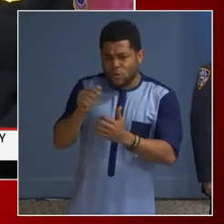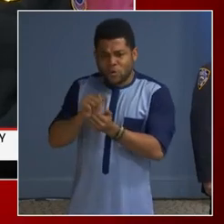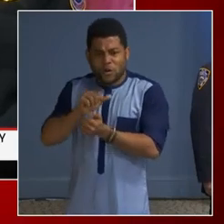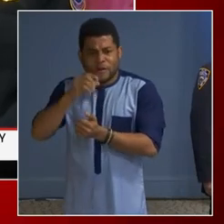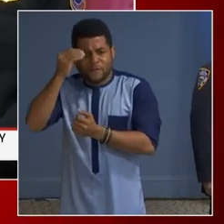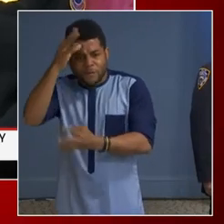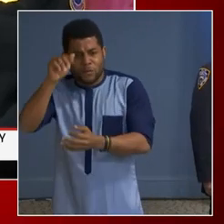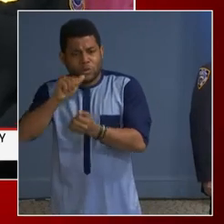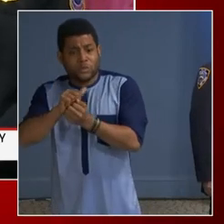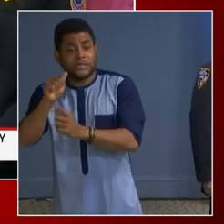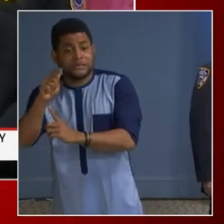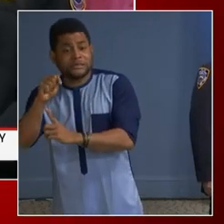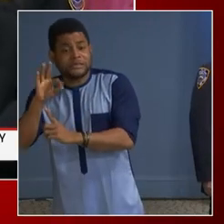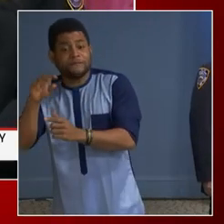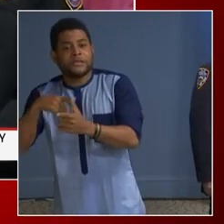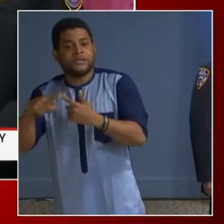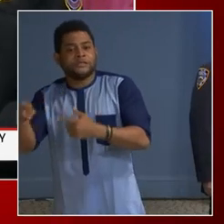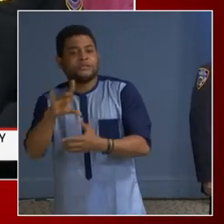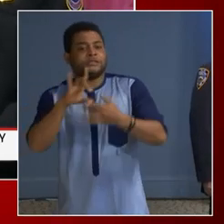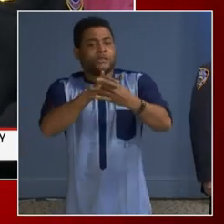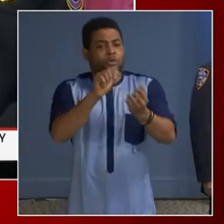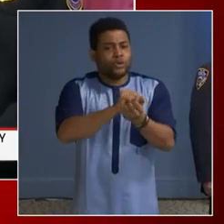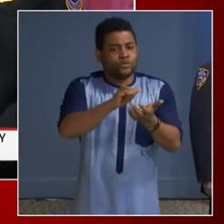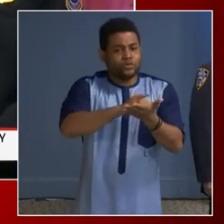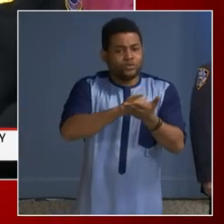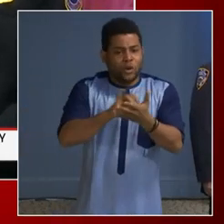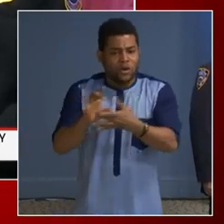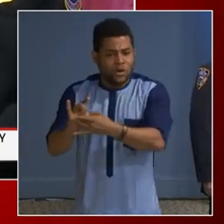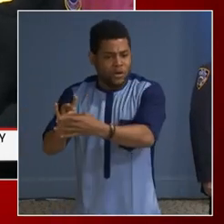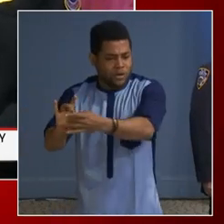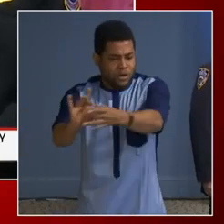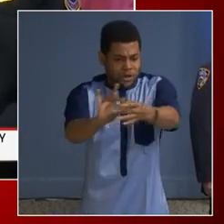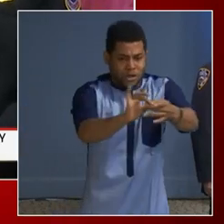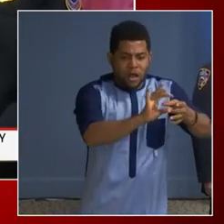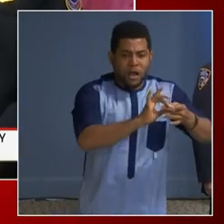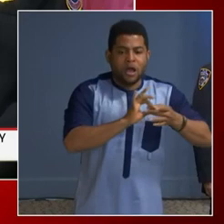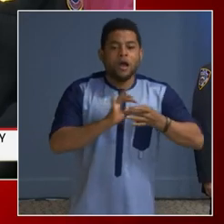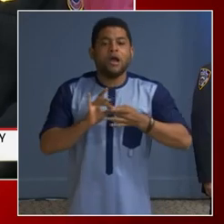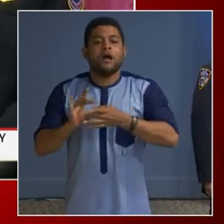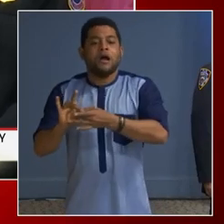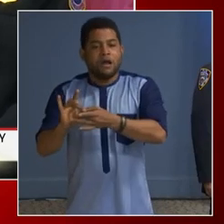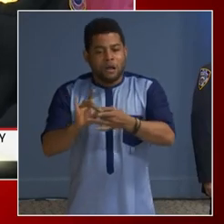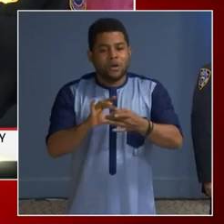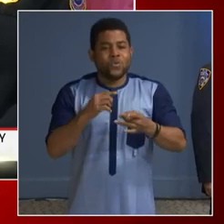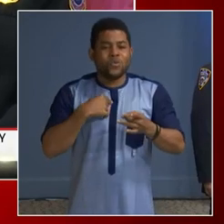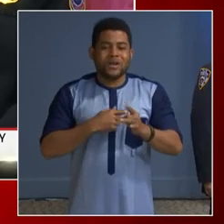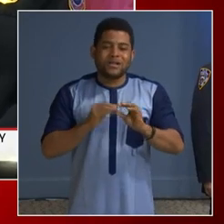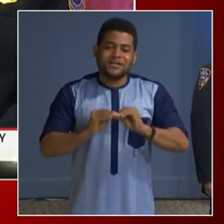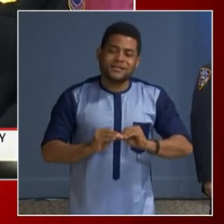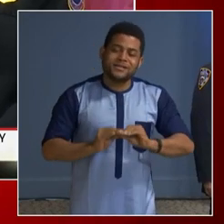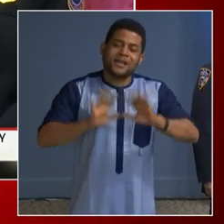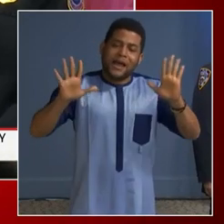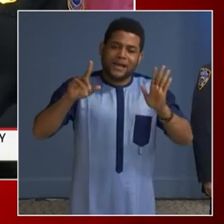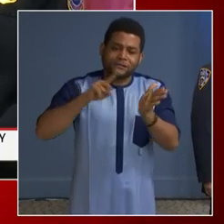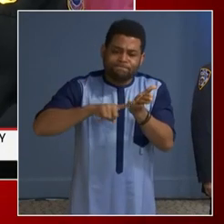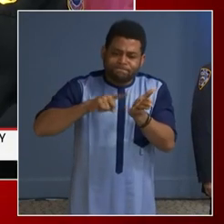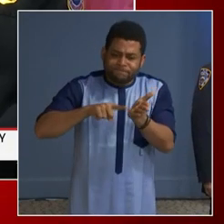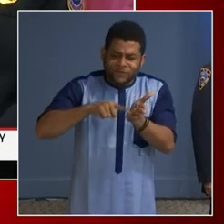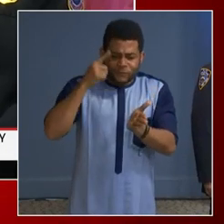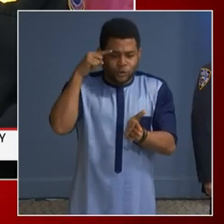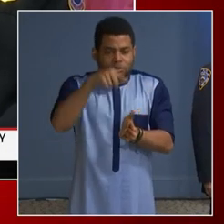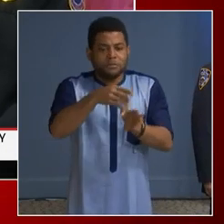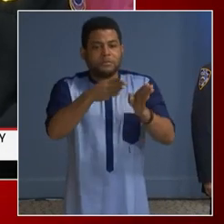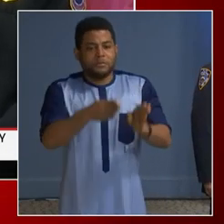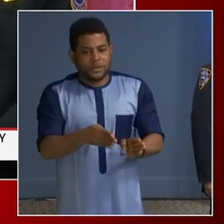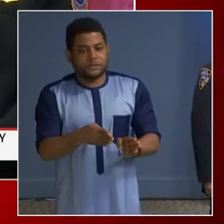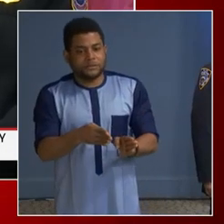to New York City, so that relatively quickly we have a clear lookout for this person, tells us that our